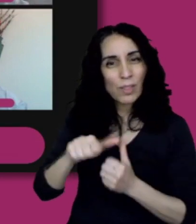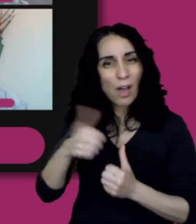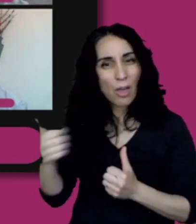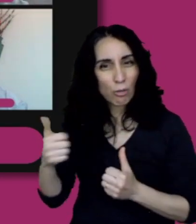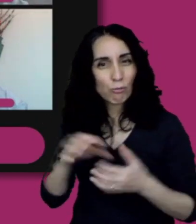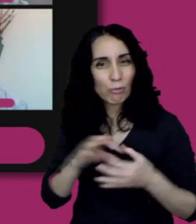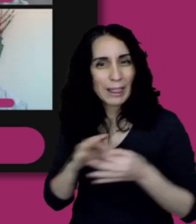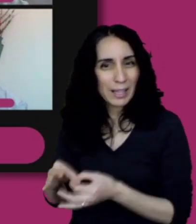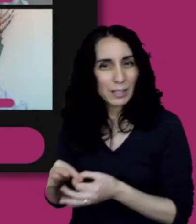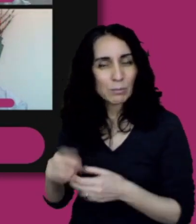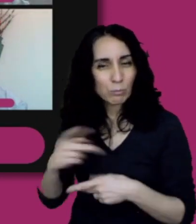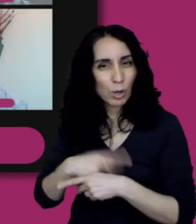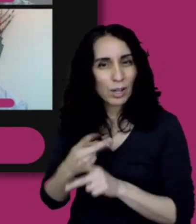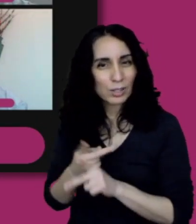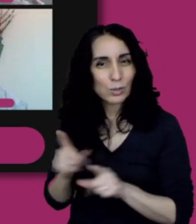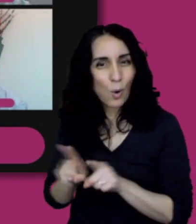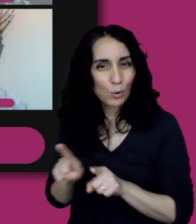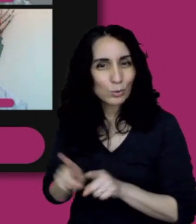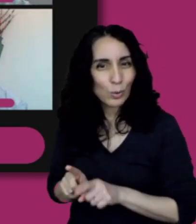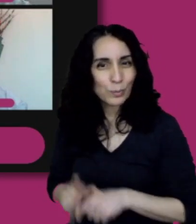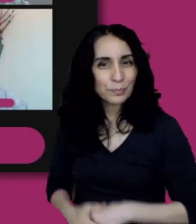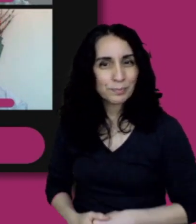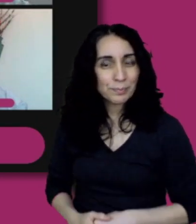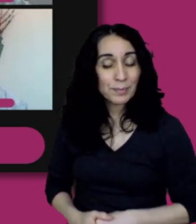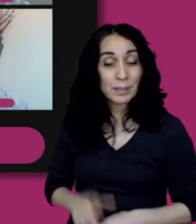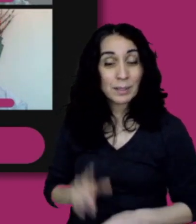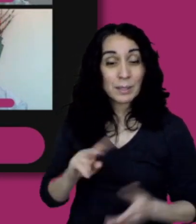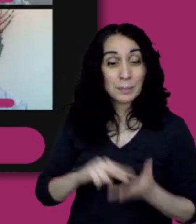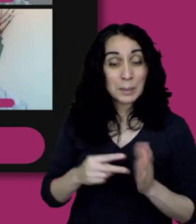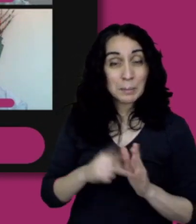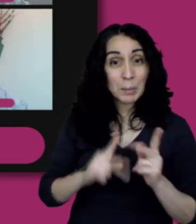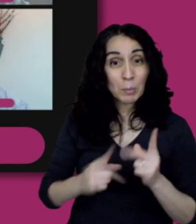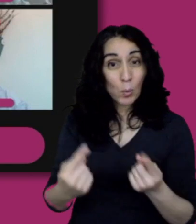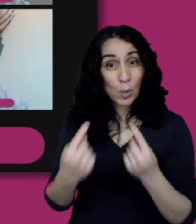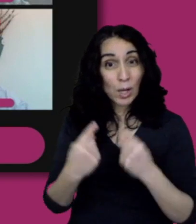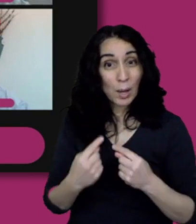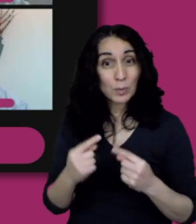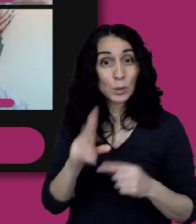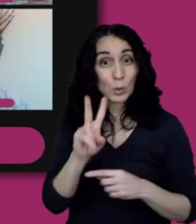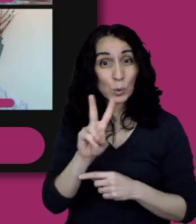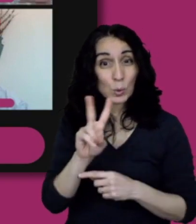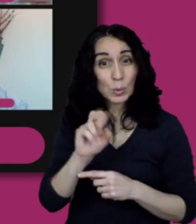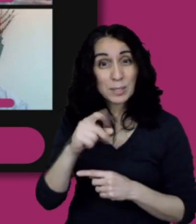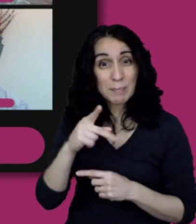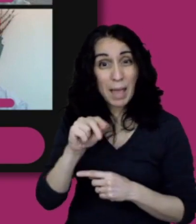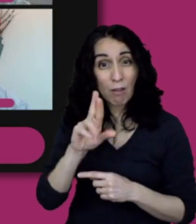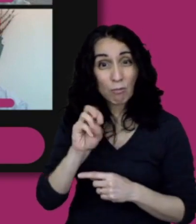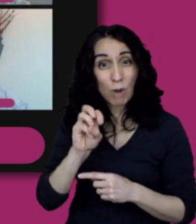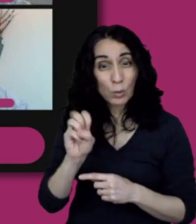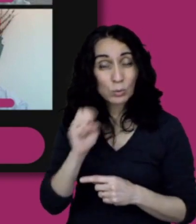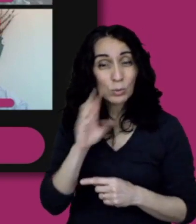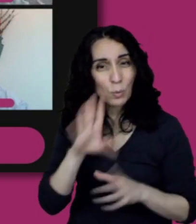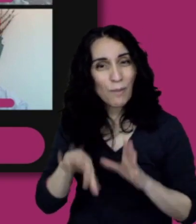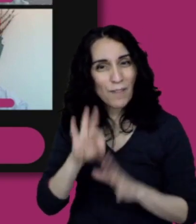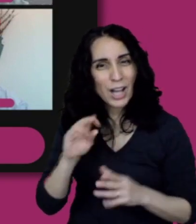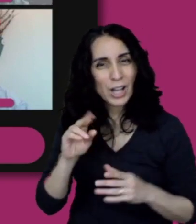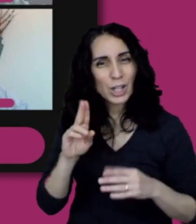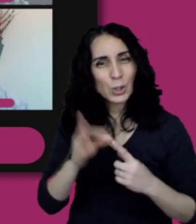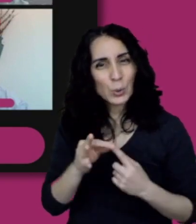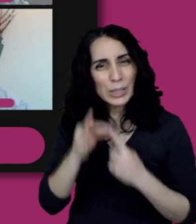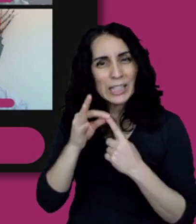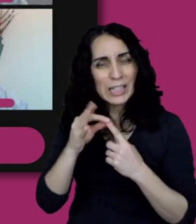related products as well, so that people will come to Two Sparrows and they will find the unique